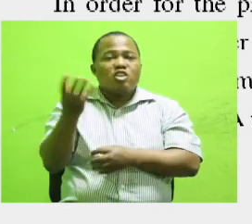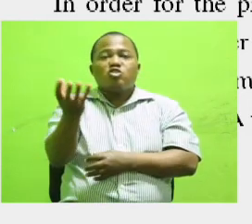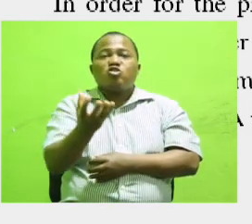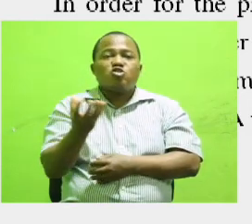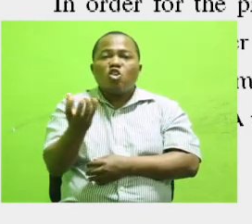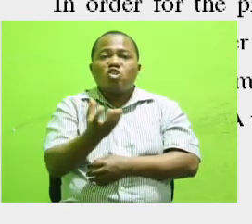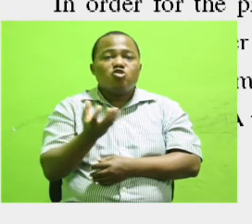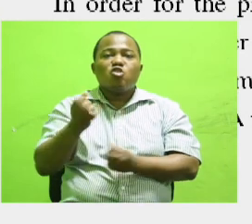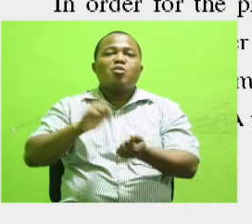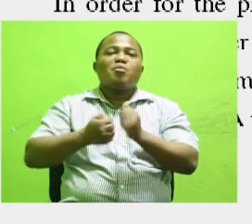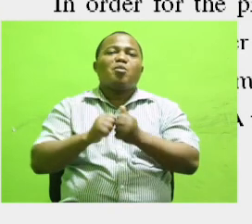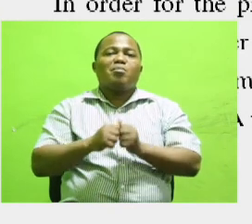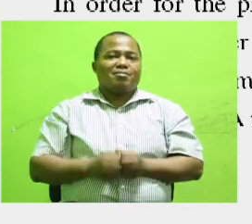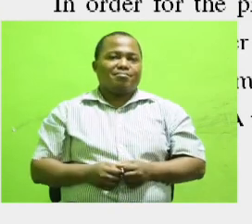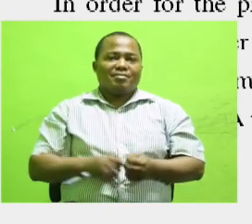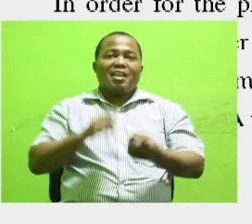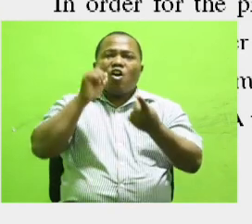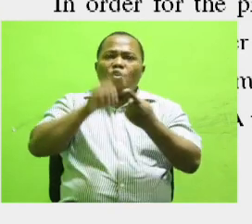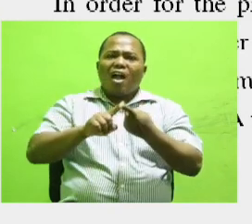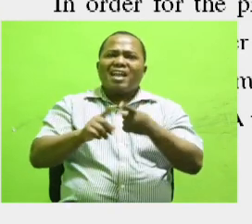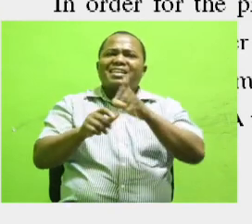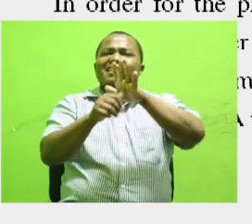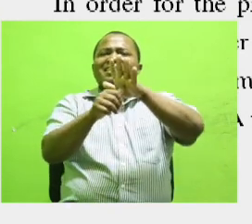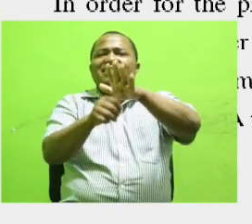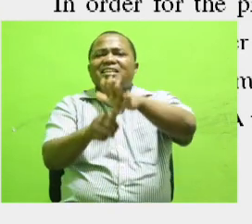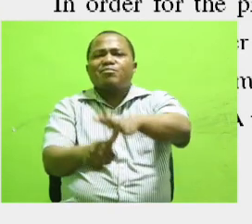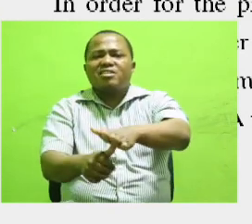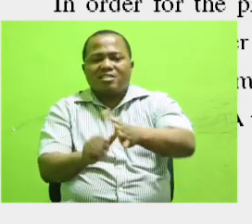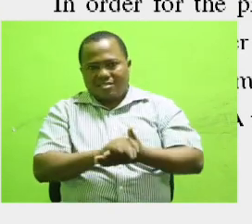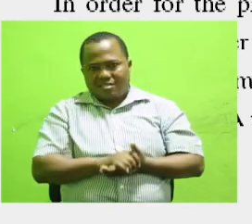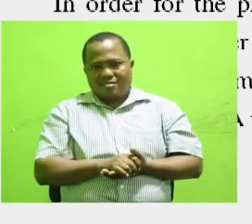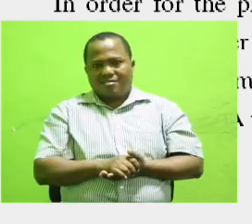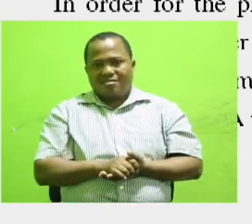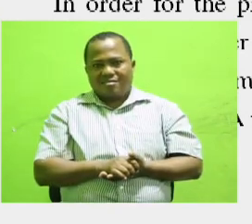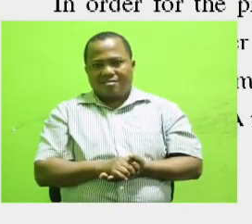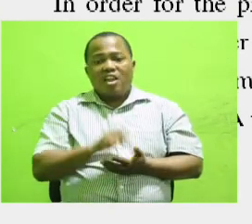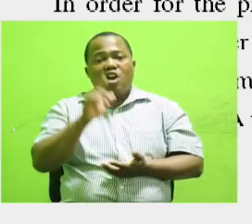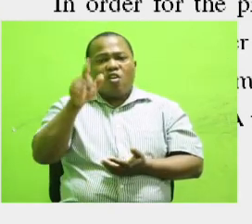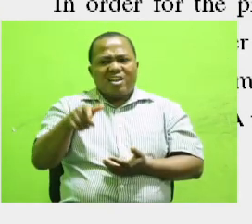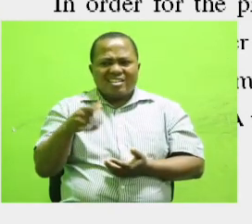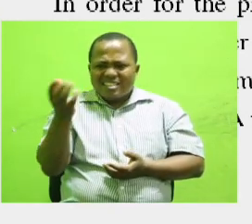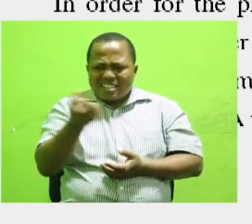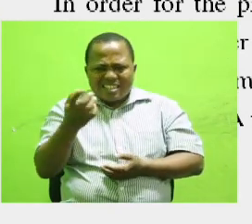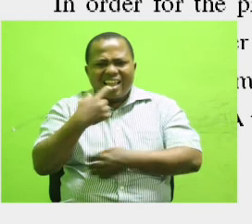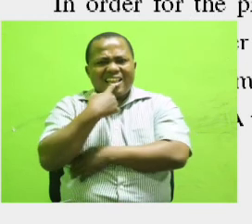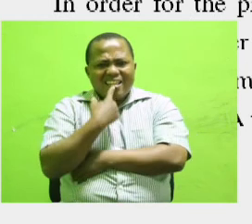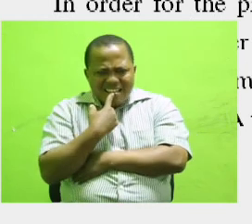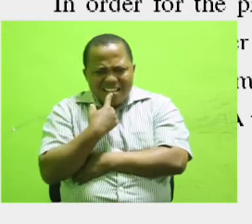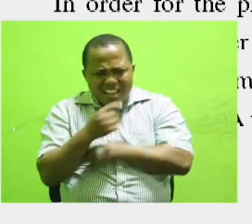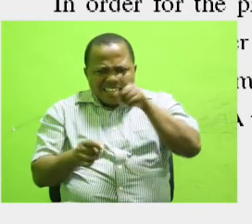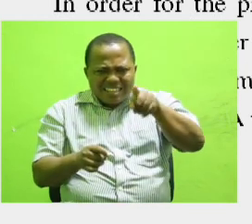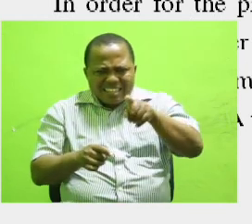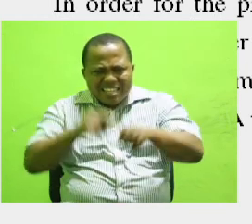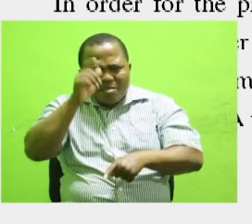of them is social discrimination, in which, in the eyes of society, a person living with HIV